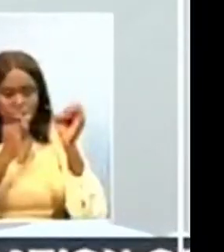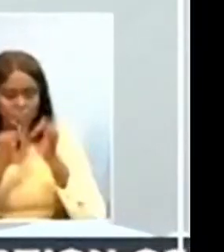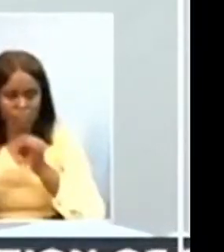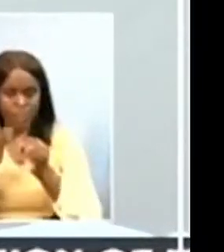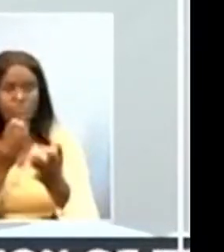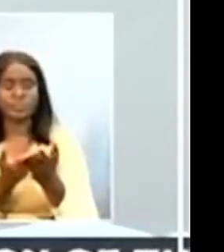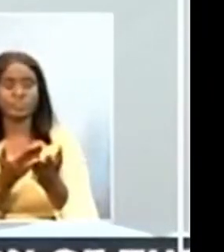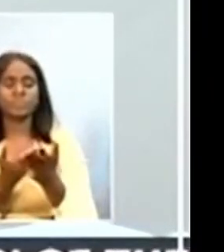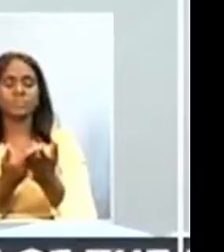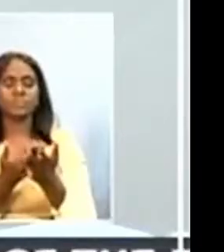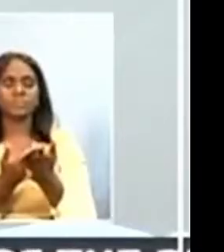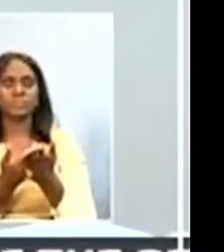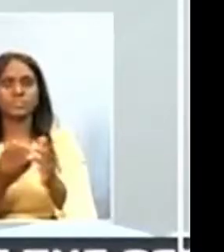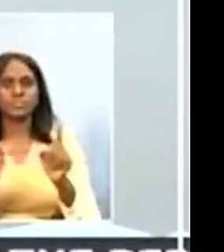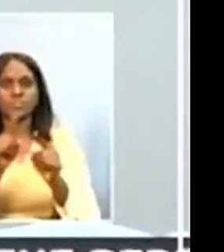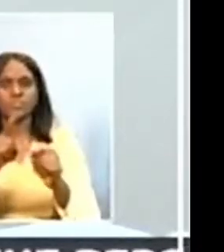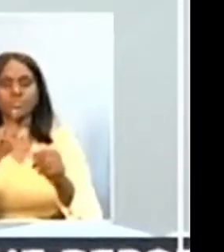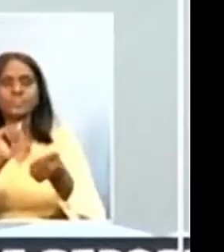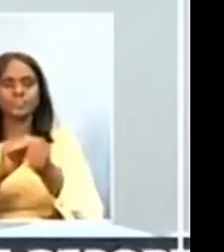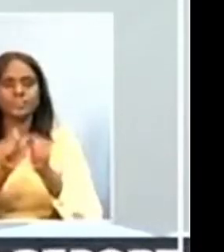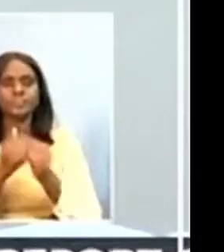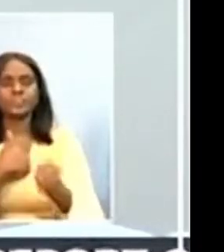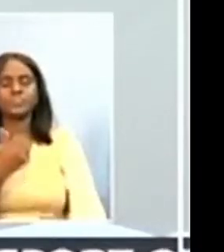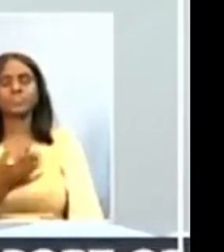implementation, that is where the chaos is.